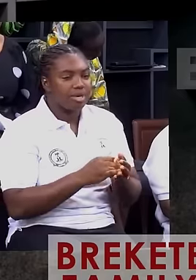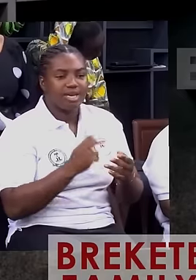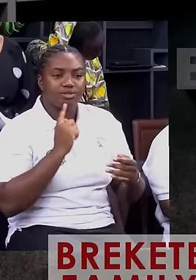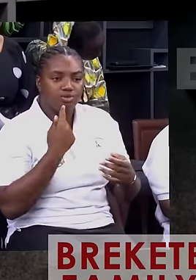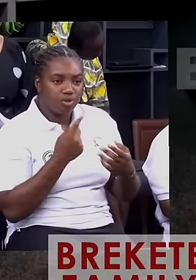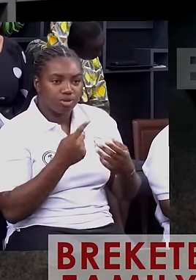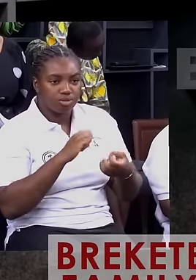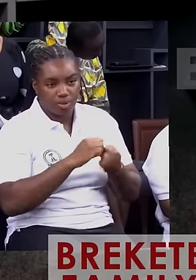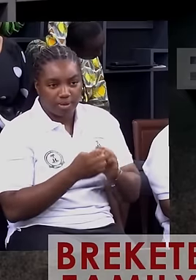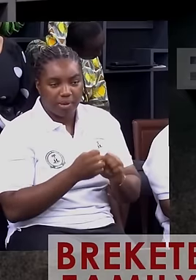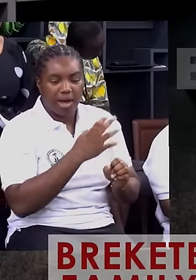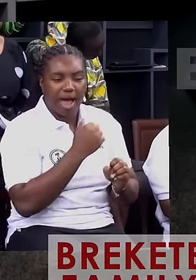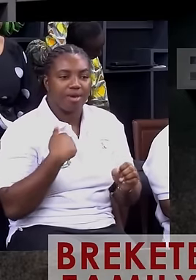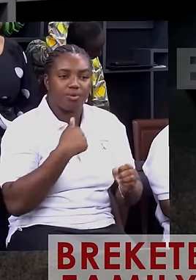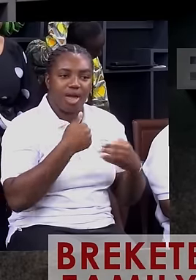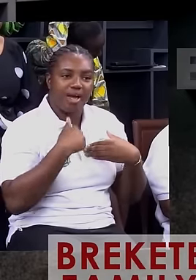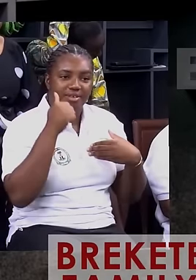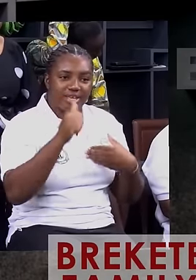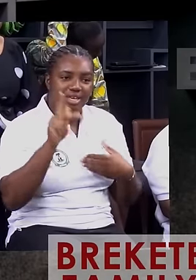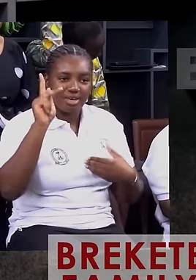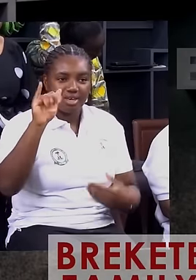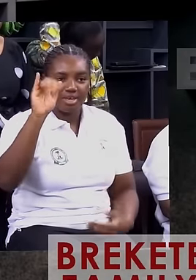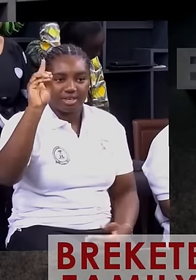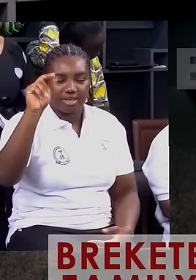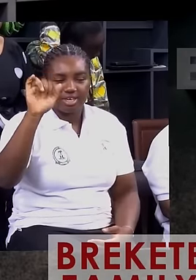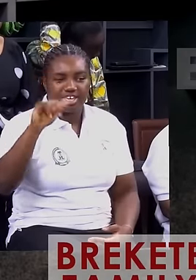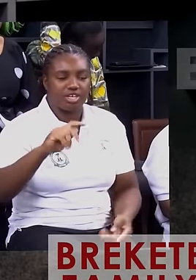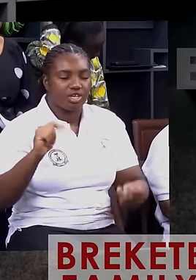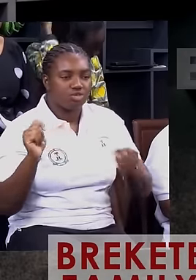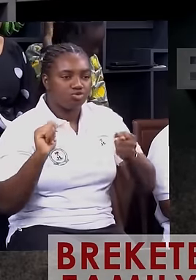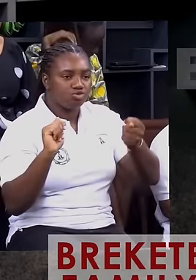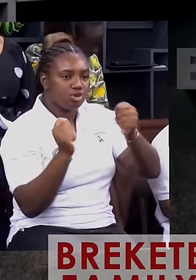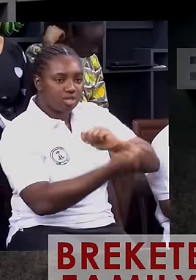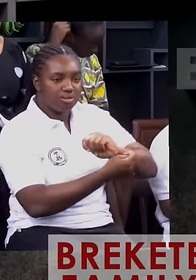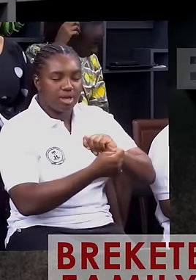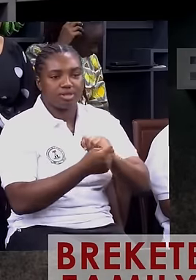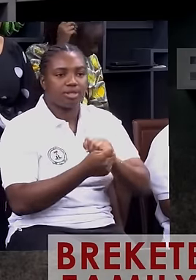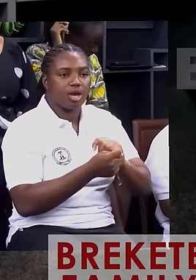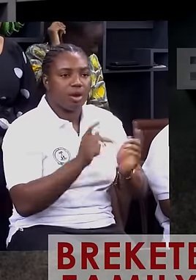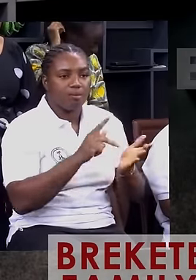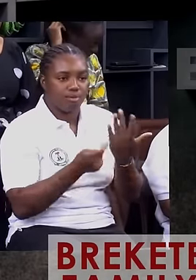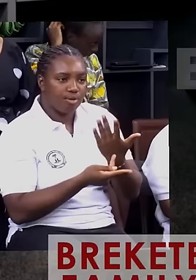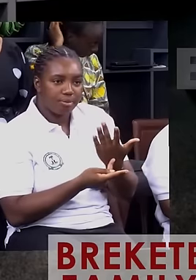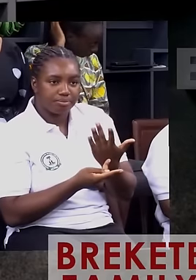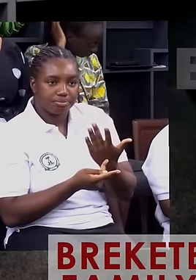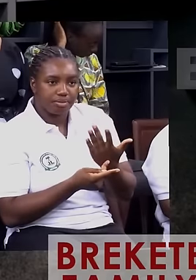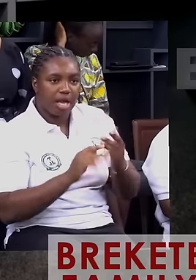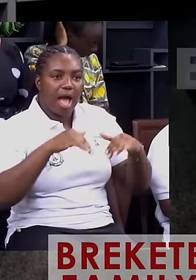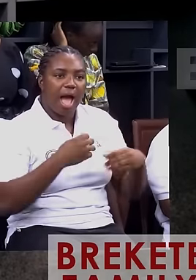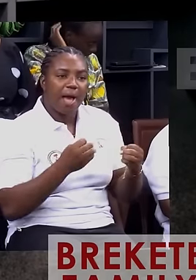decided to set up a kidney transplant program, because to do nothing is not acceptable. Many people don't have. How many people